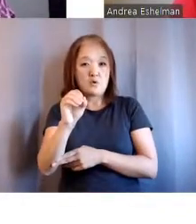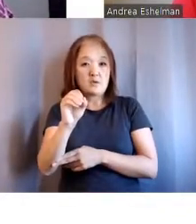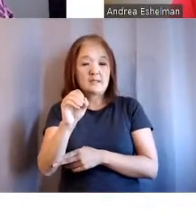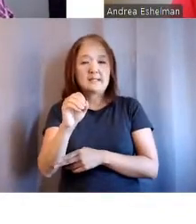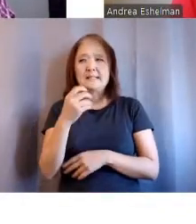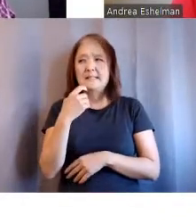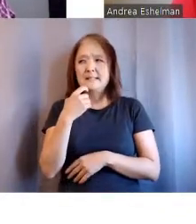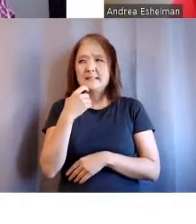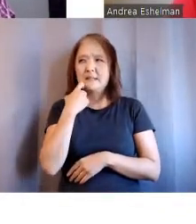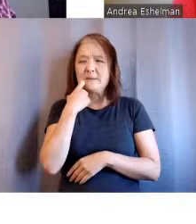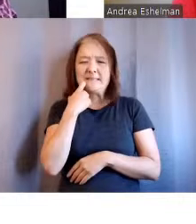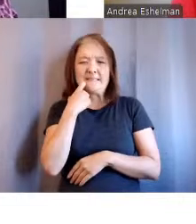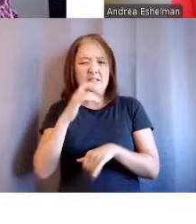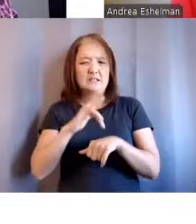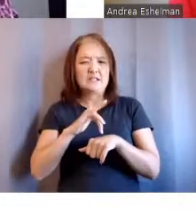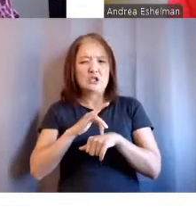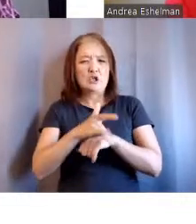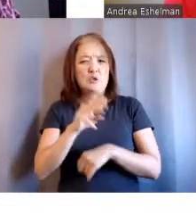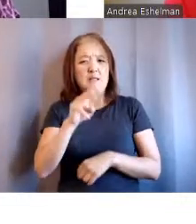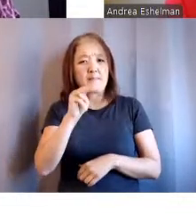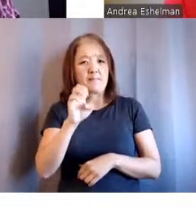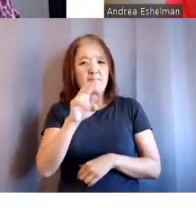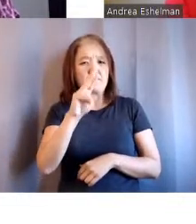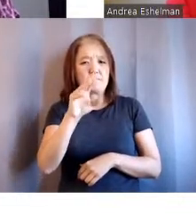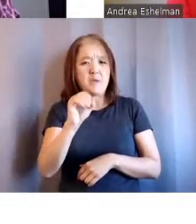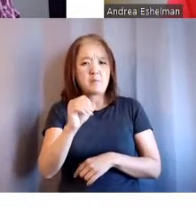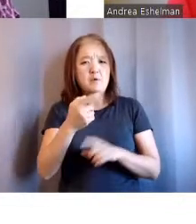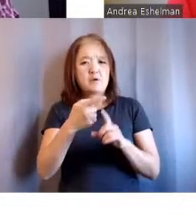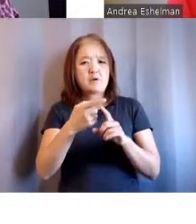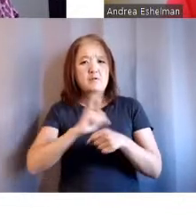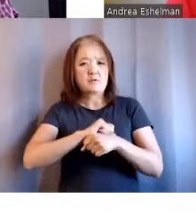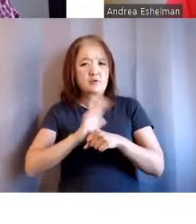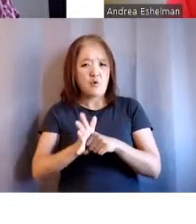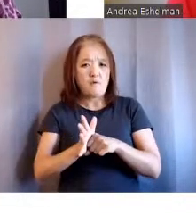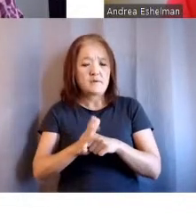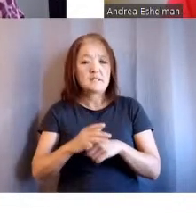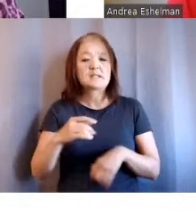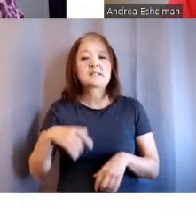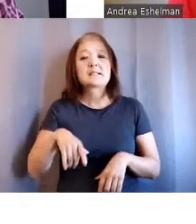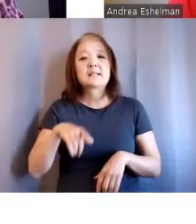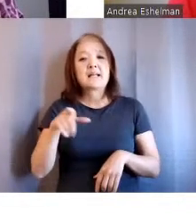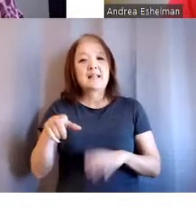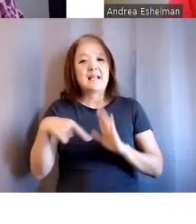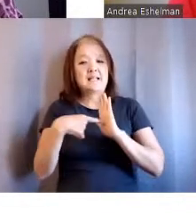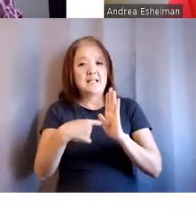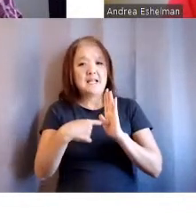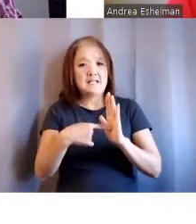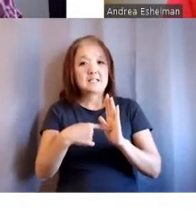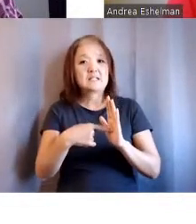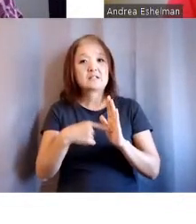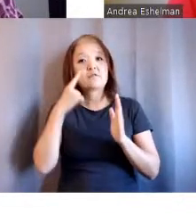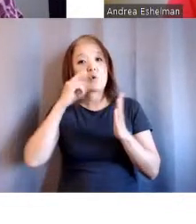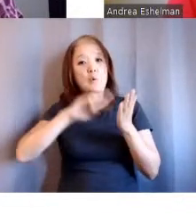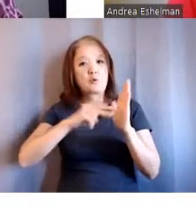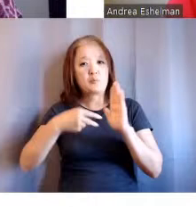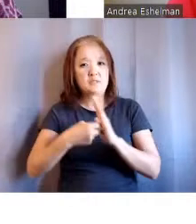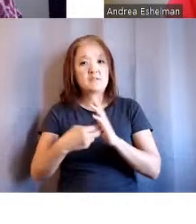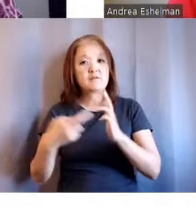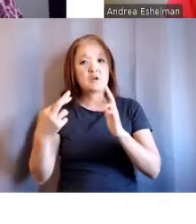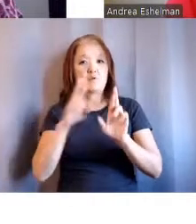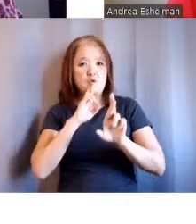early on in this COVID response that came out from the Charter School Commission that indicated that for purposes of response to